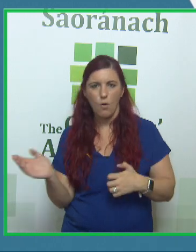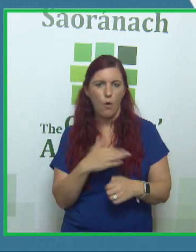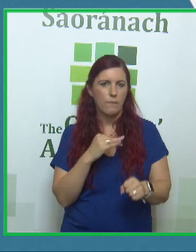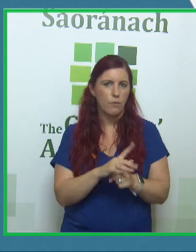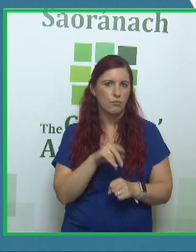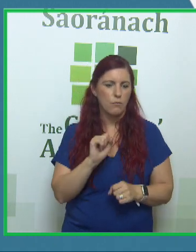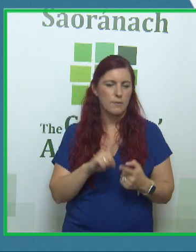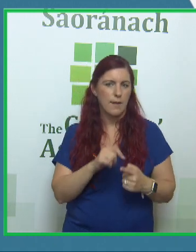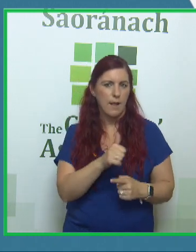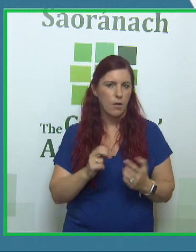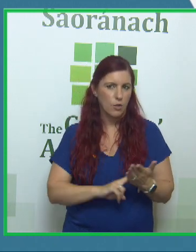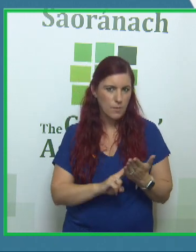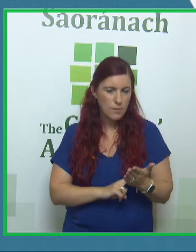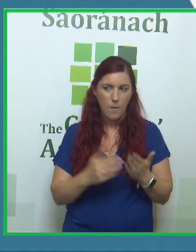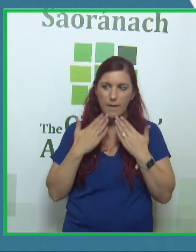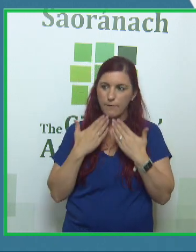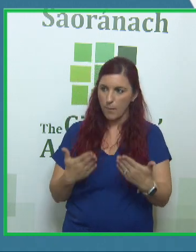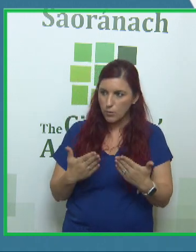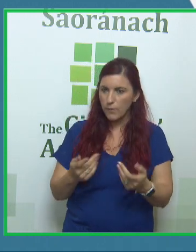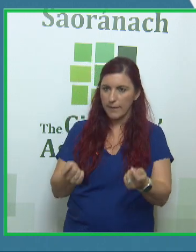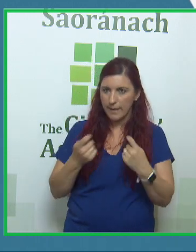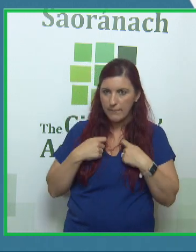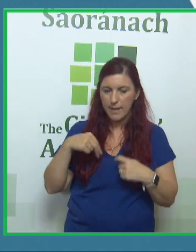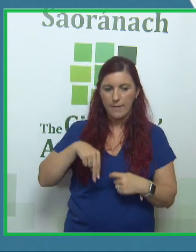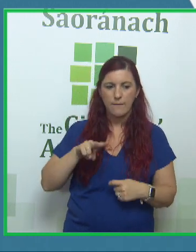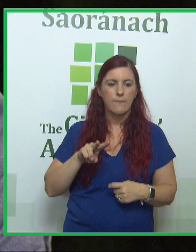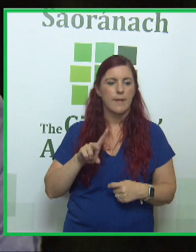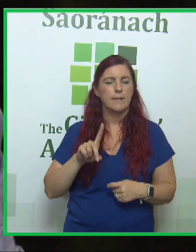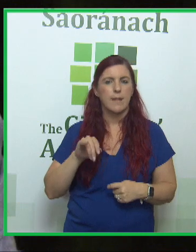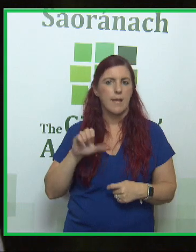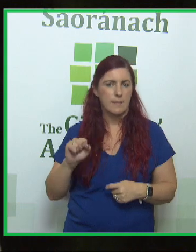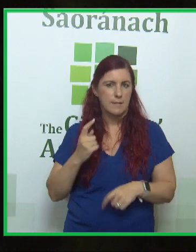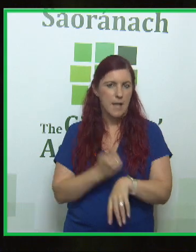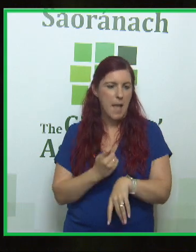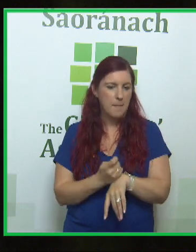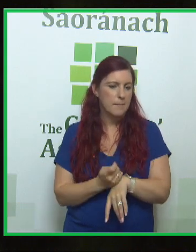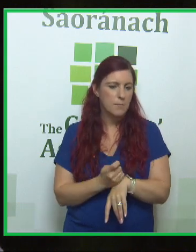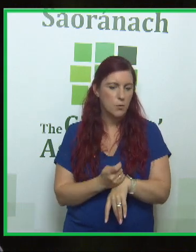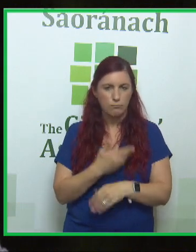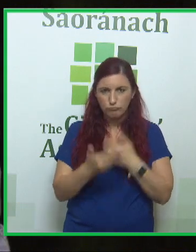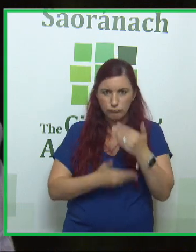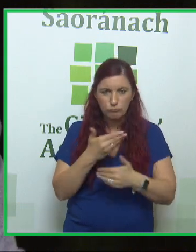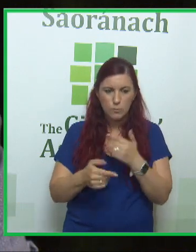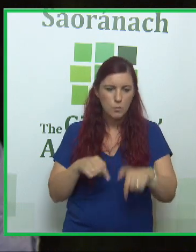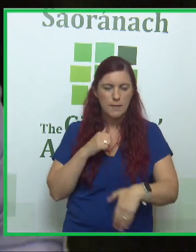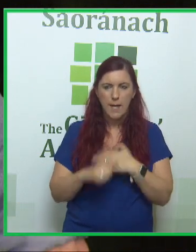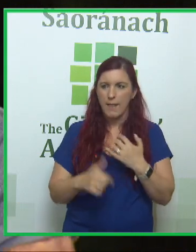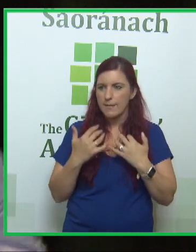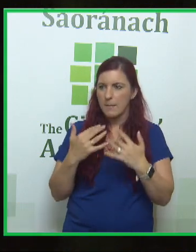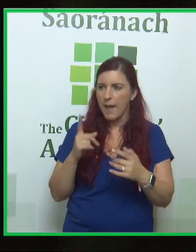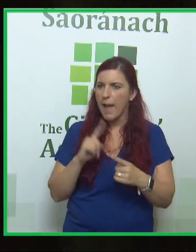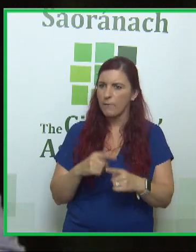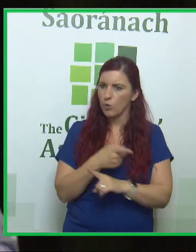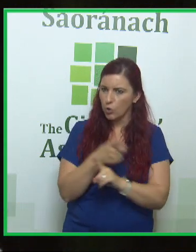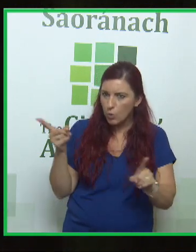use. So thank you very much for giving NVDAS time to present to this Assembly, and also to all of you for giving time to